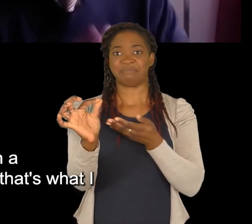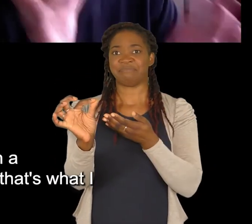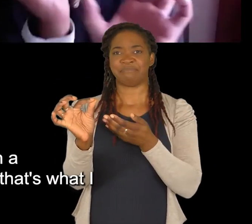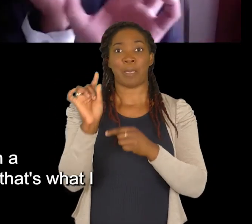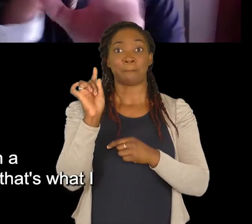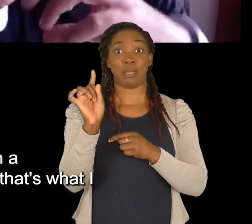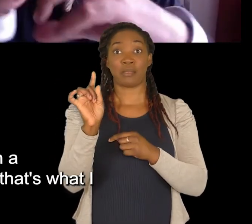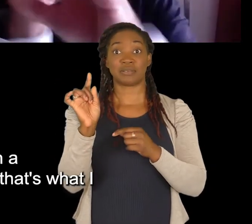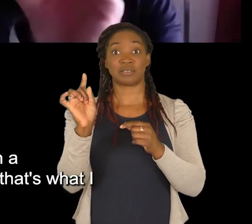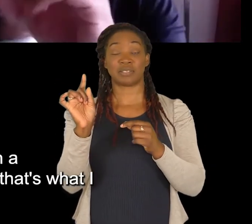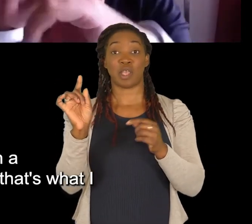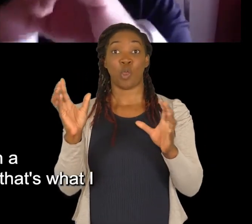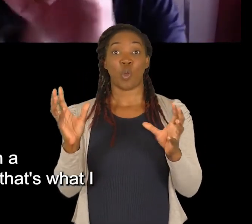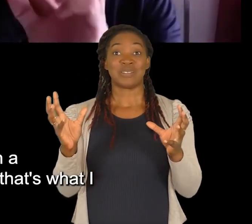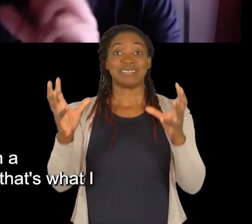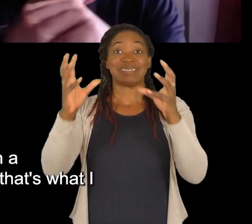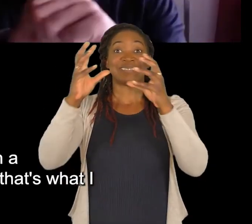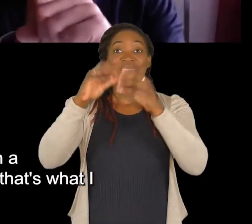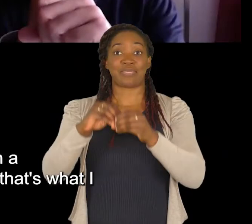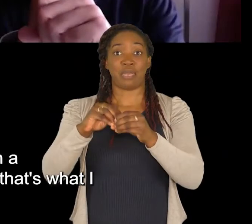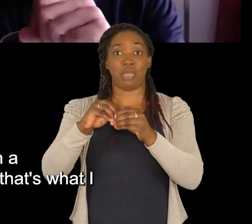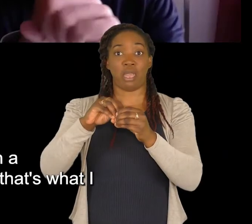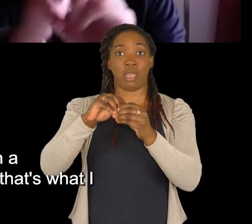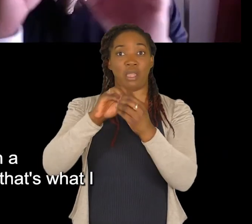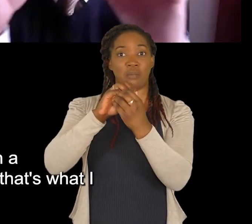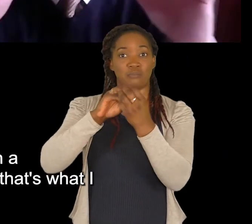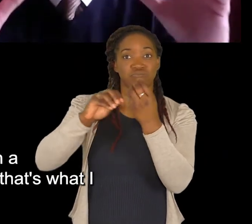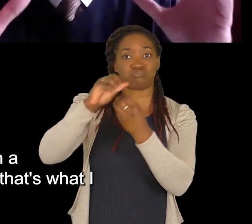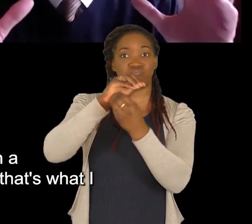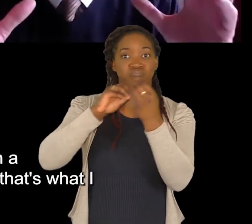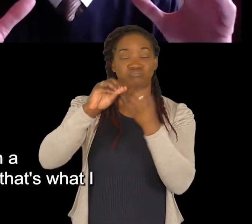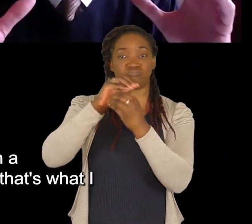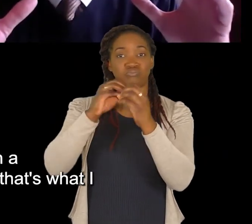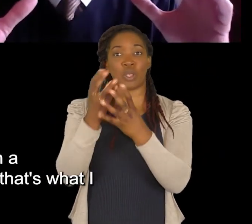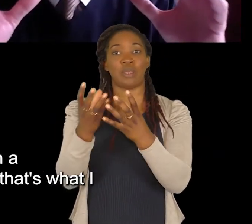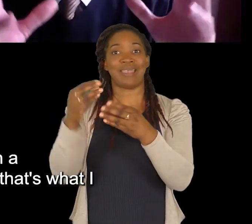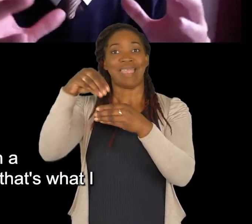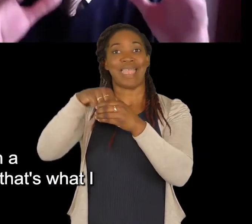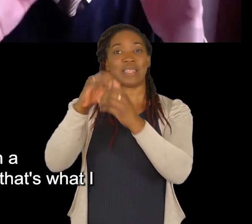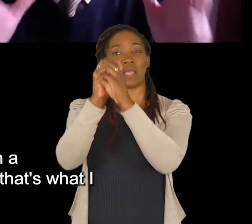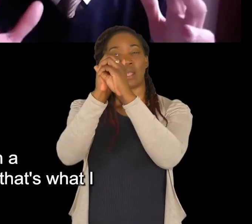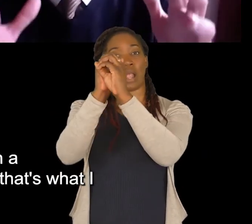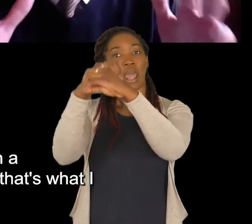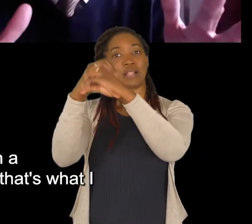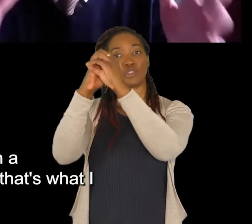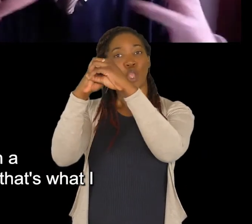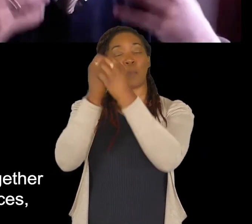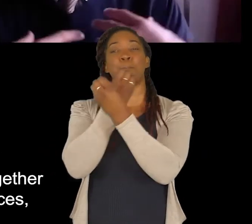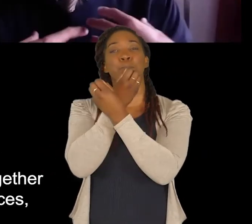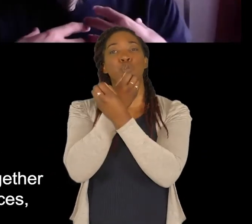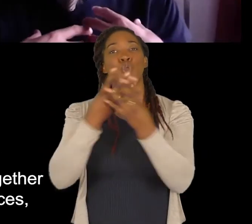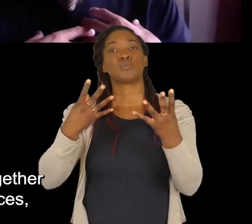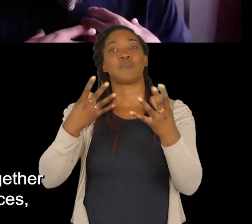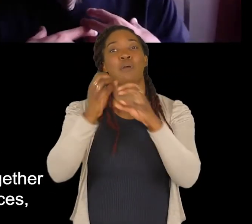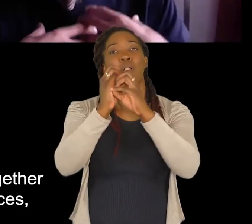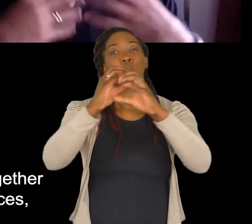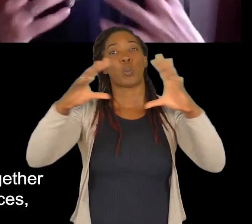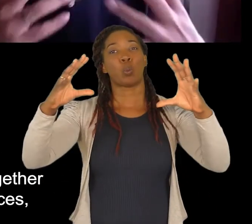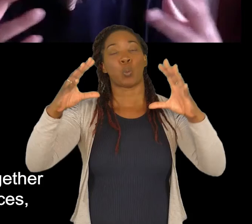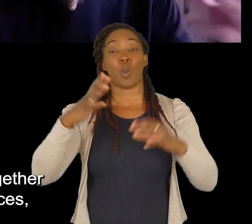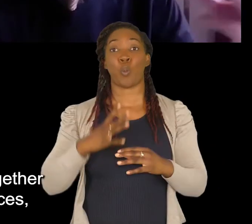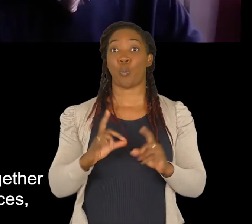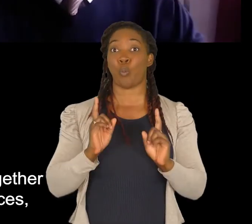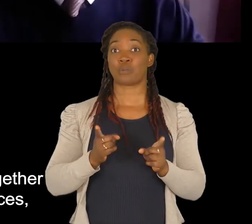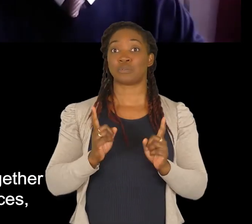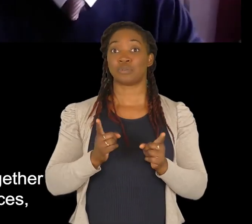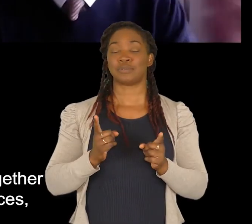do anything. But if you put them together in a kaleidoscope, you get a really beautiful image, right? And that's what I want Kaleidoscope to be.